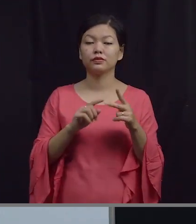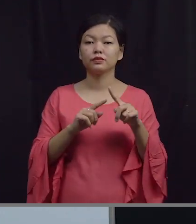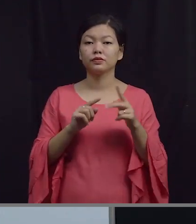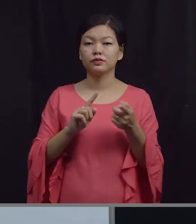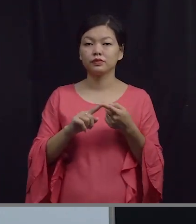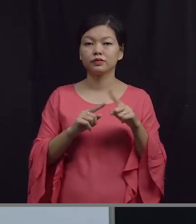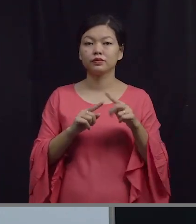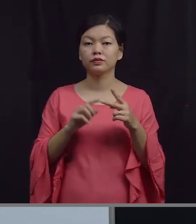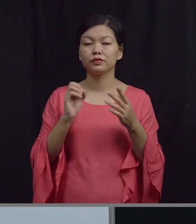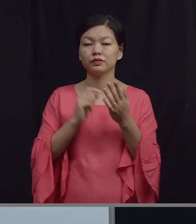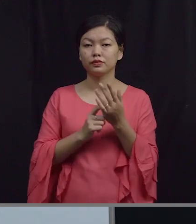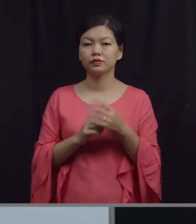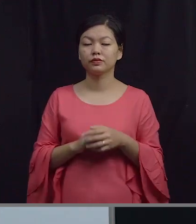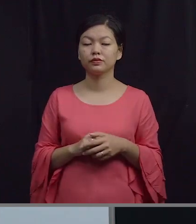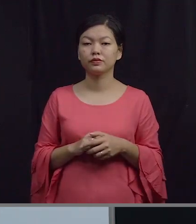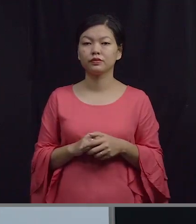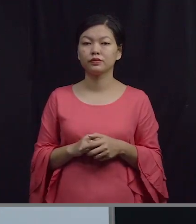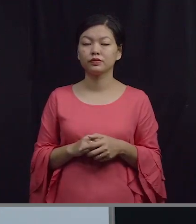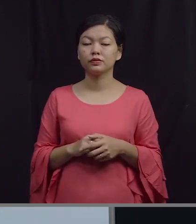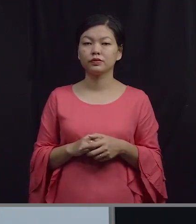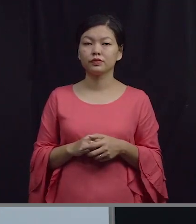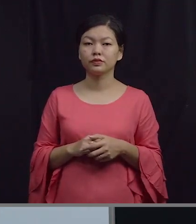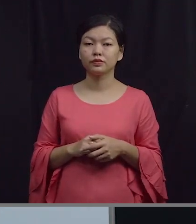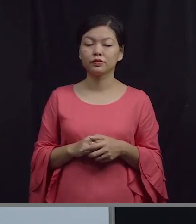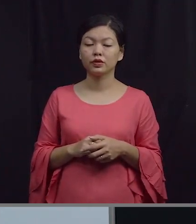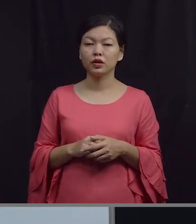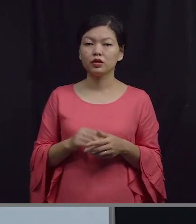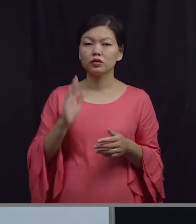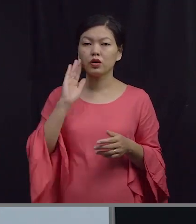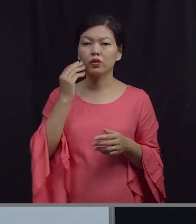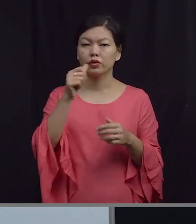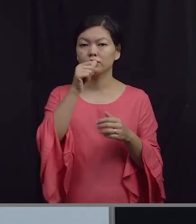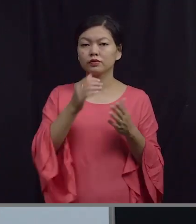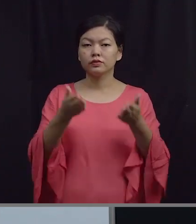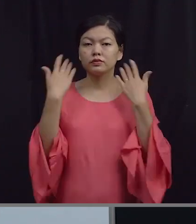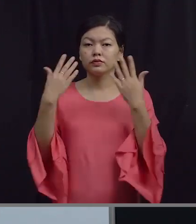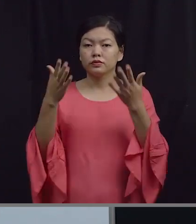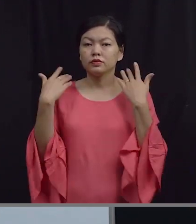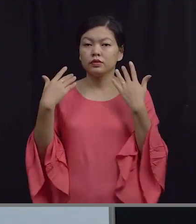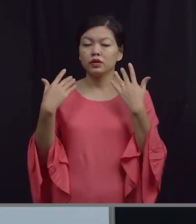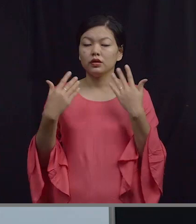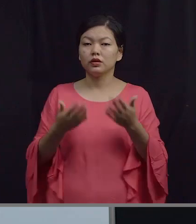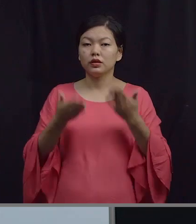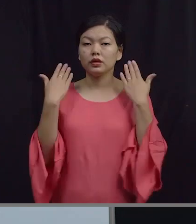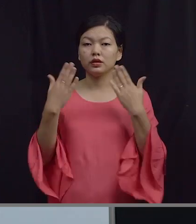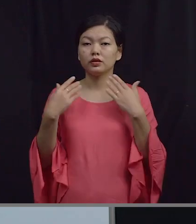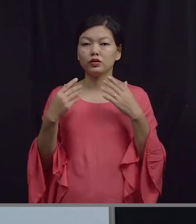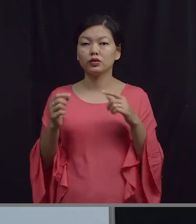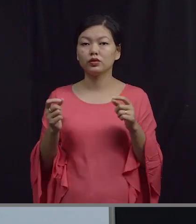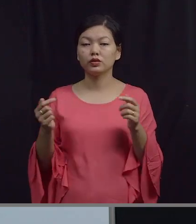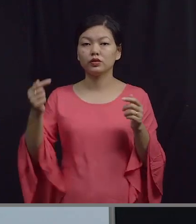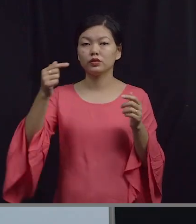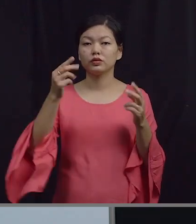lens is in air medium, means the ray of light is traveling, so ray of light is traveling from air to what? Glass. Air to